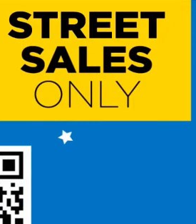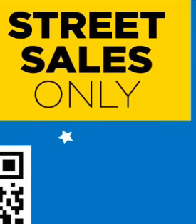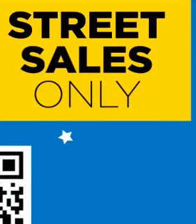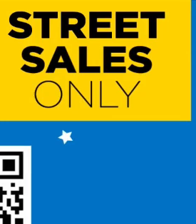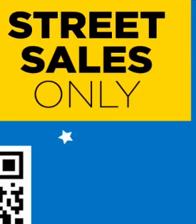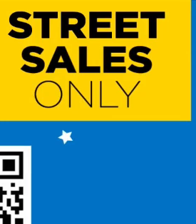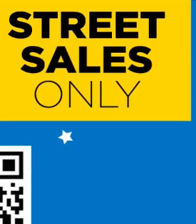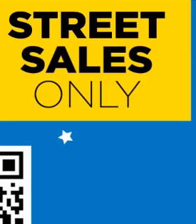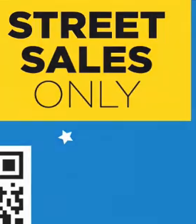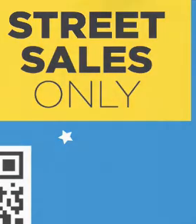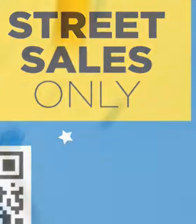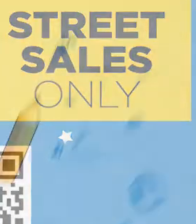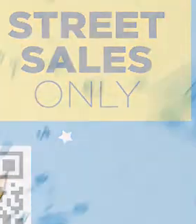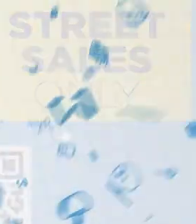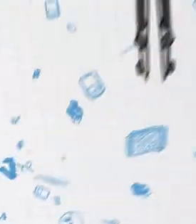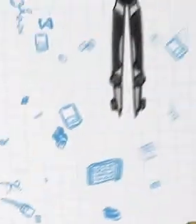with Zoe and Zoshi.